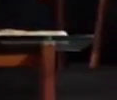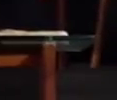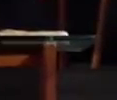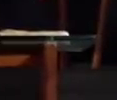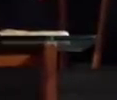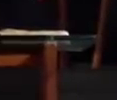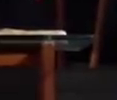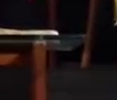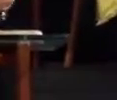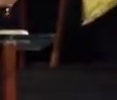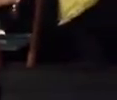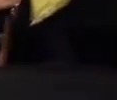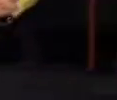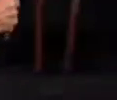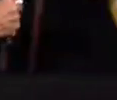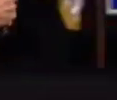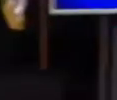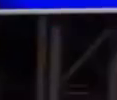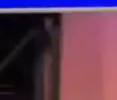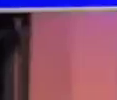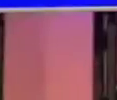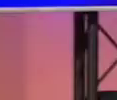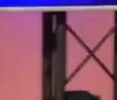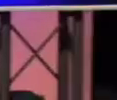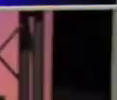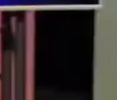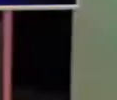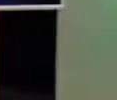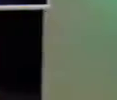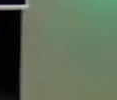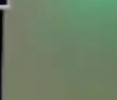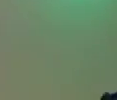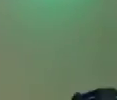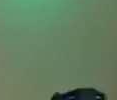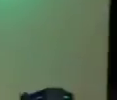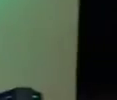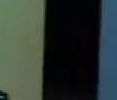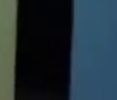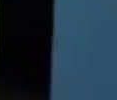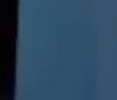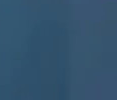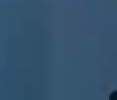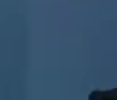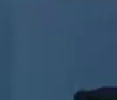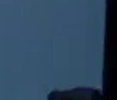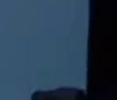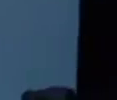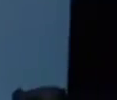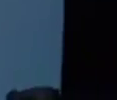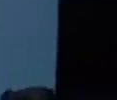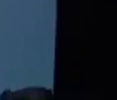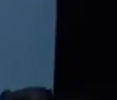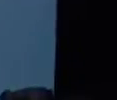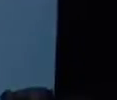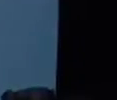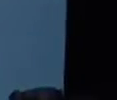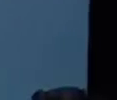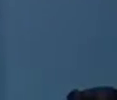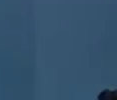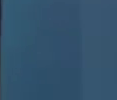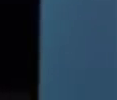Permit me, oh Lord, I'm walking slowly through the sermon. Well, I said to you that if you're going to succeed